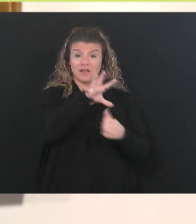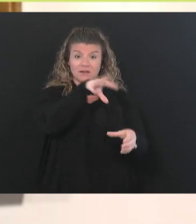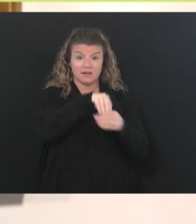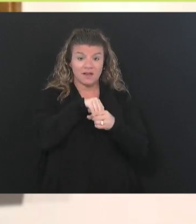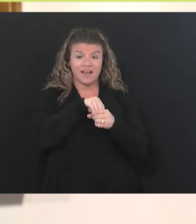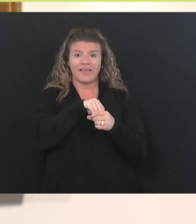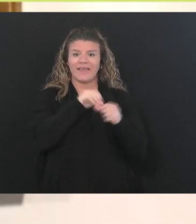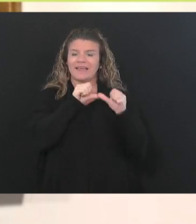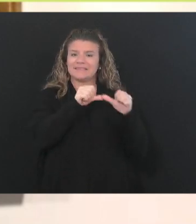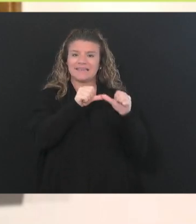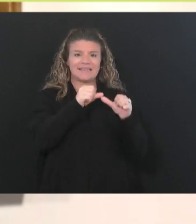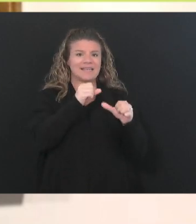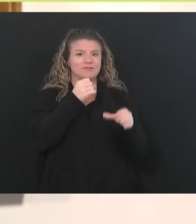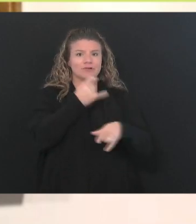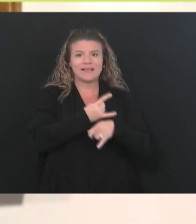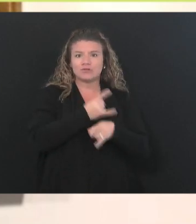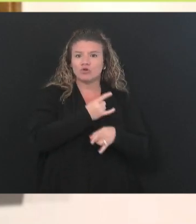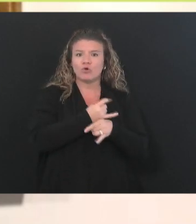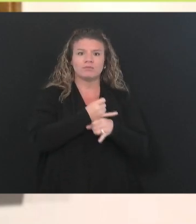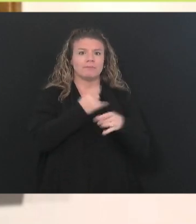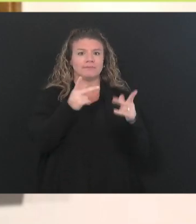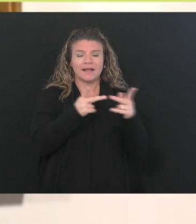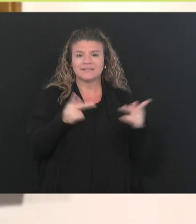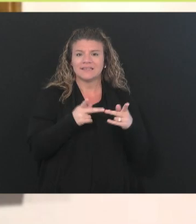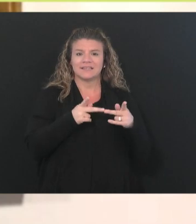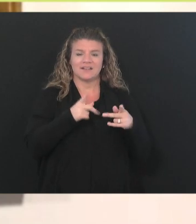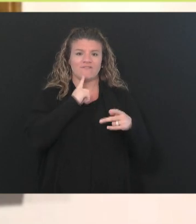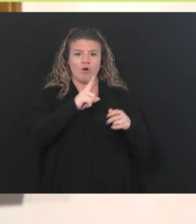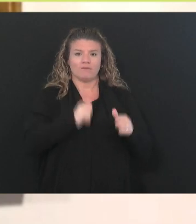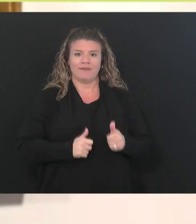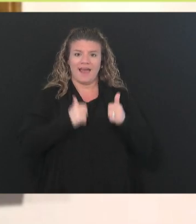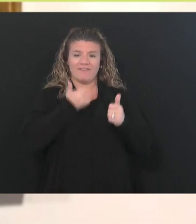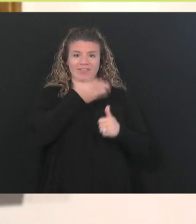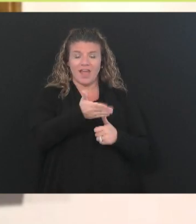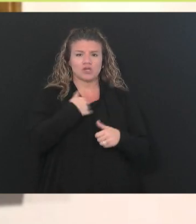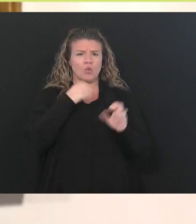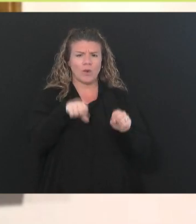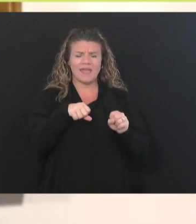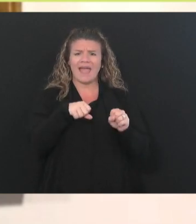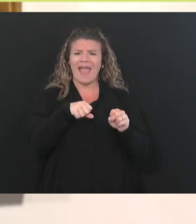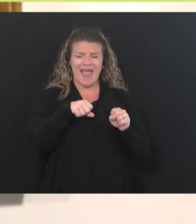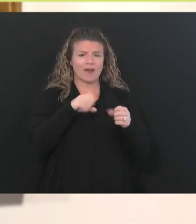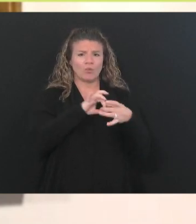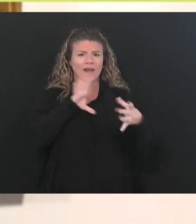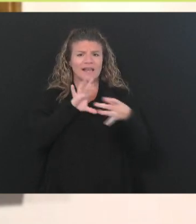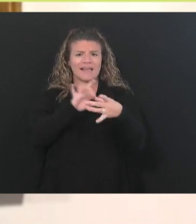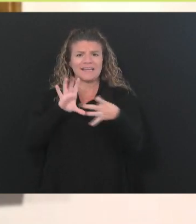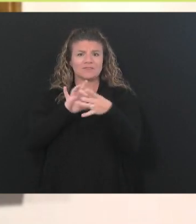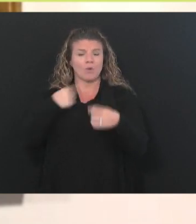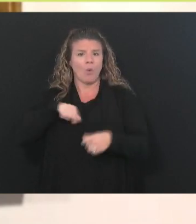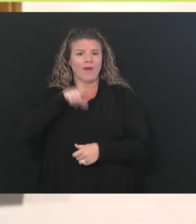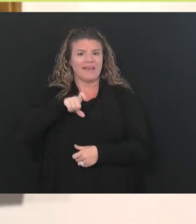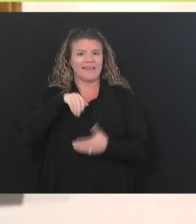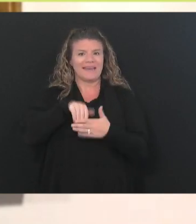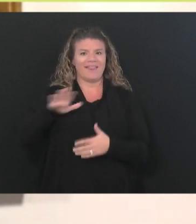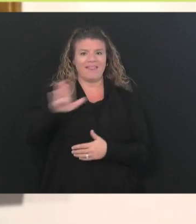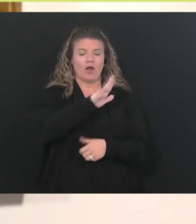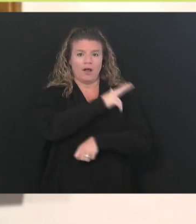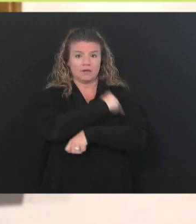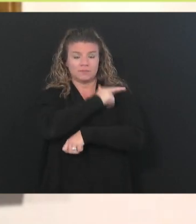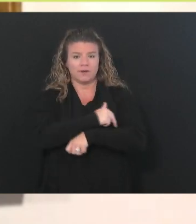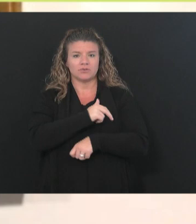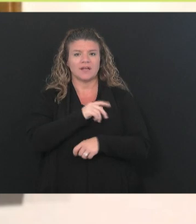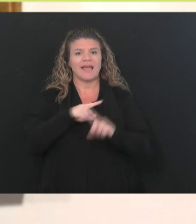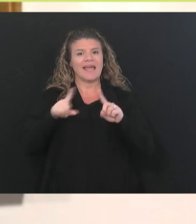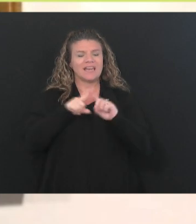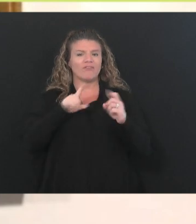extended care groups, so that we can release bottlenecks in hospitals, and also with some approaches to